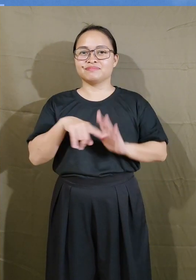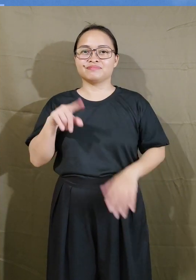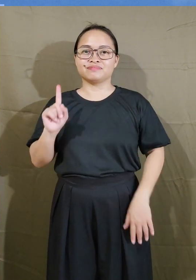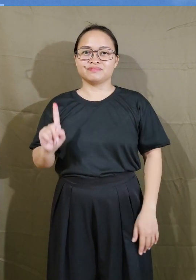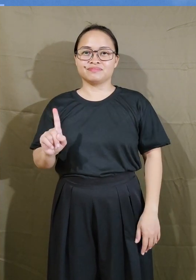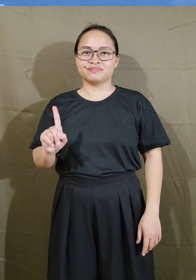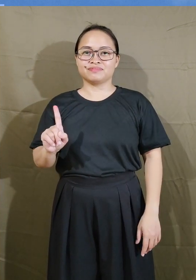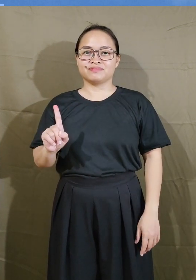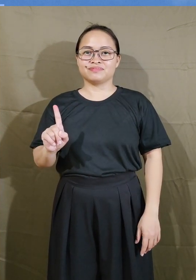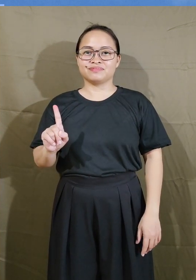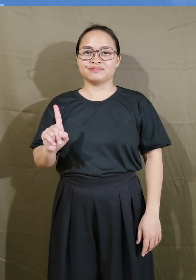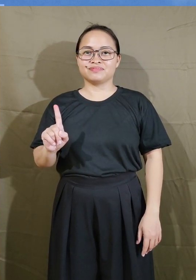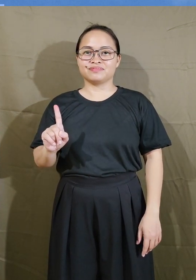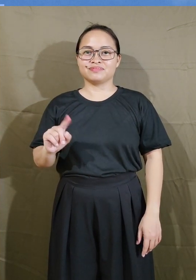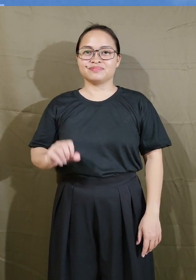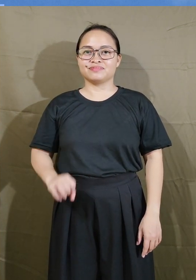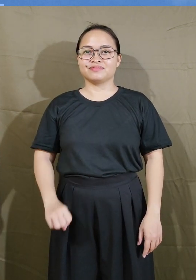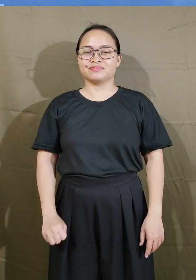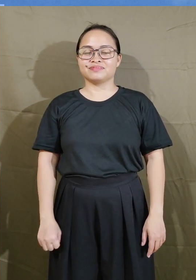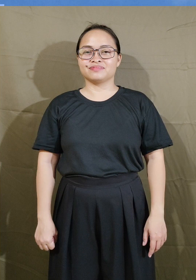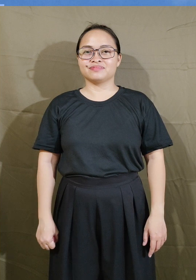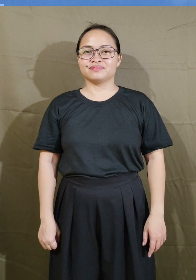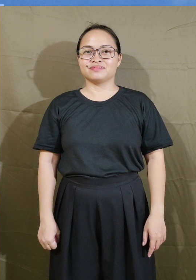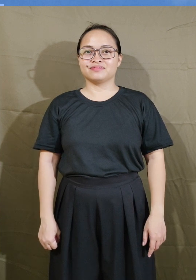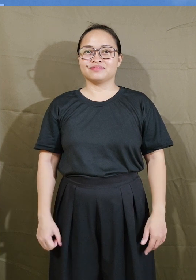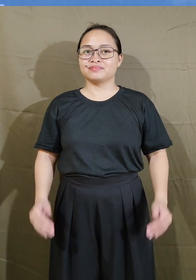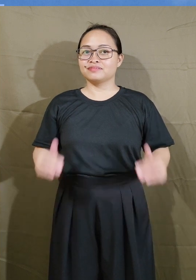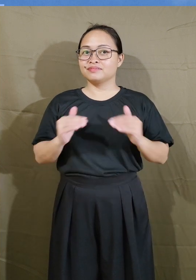5 minus 1.